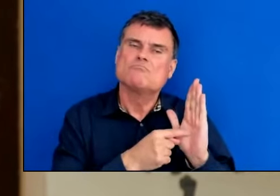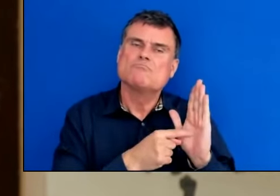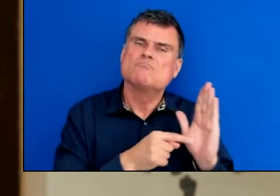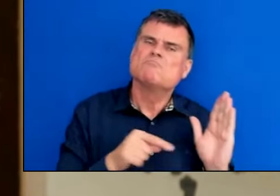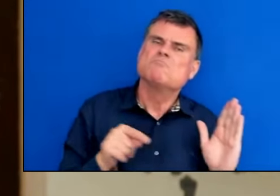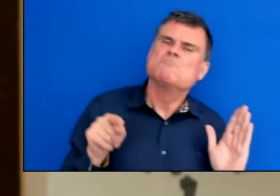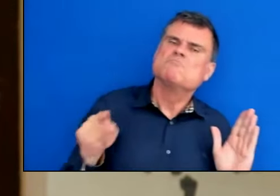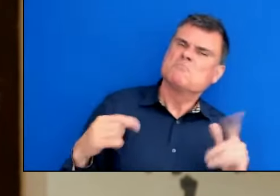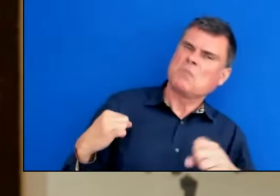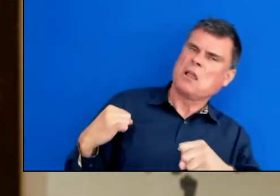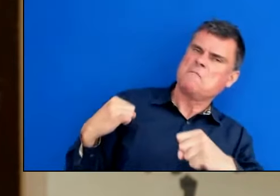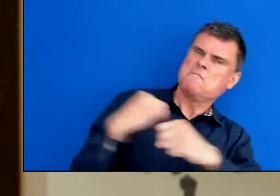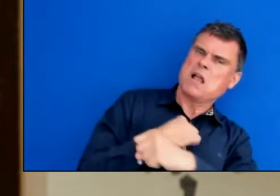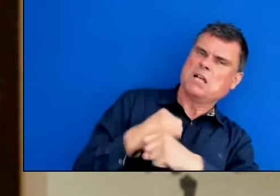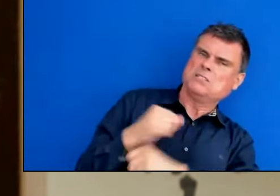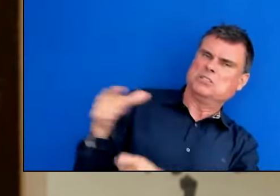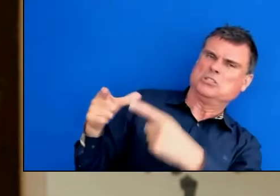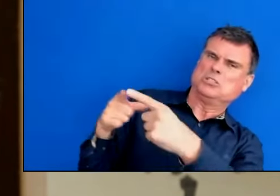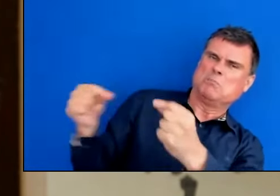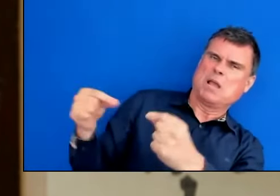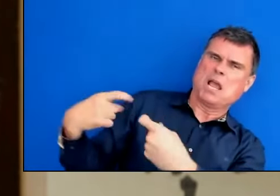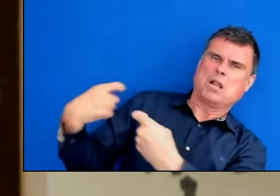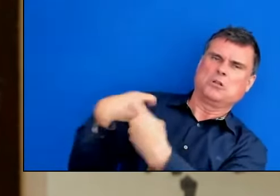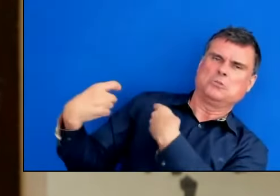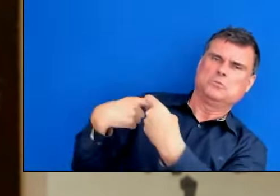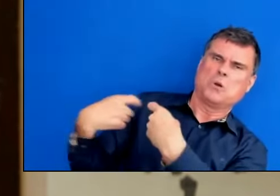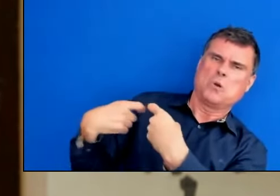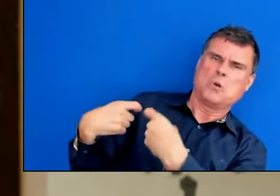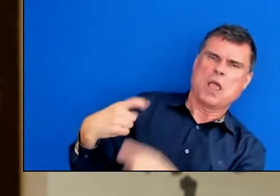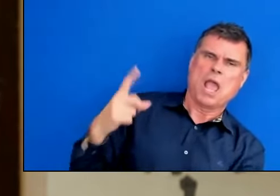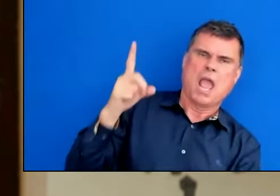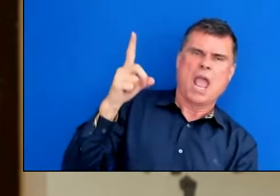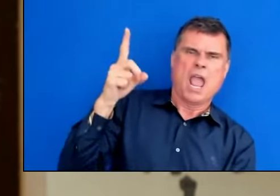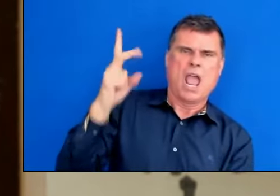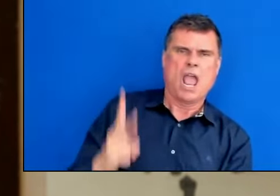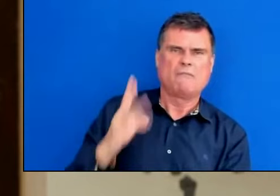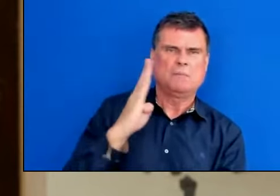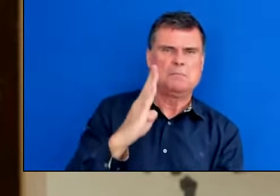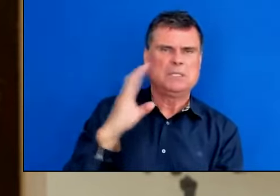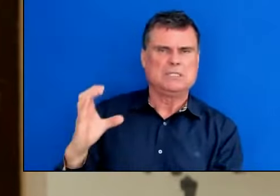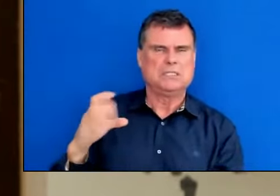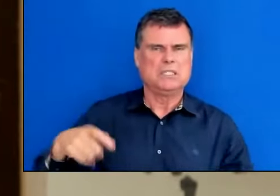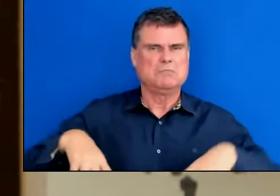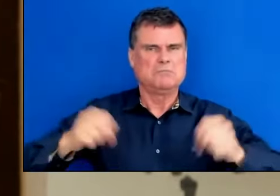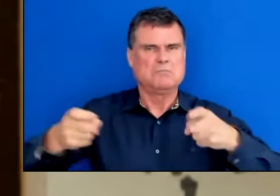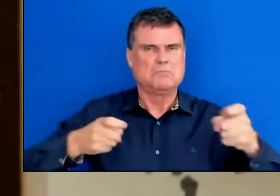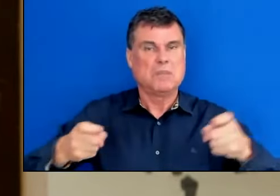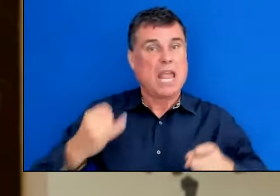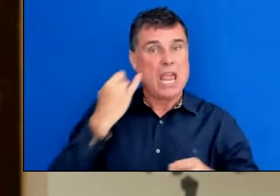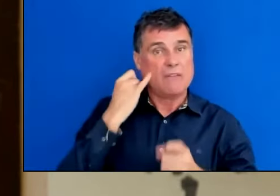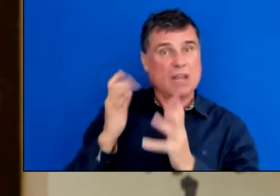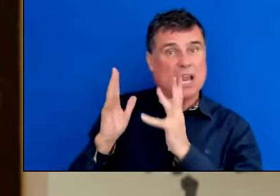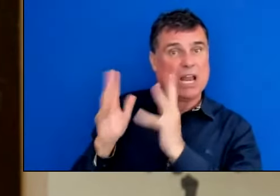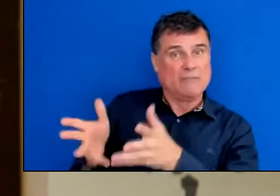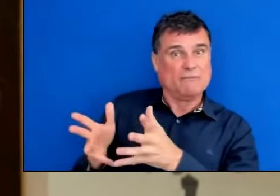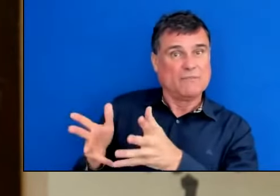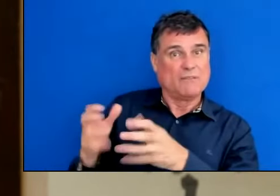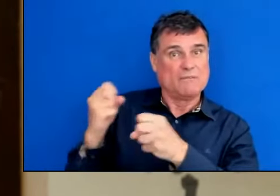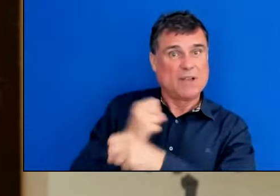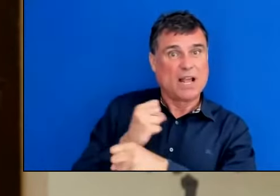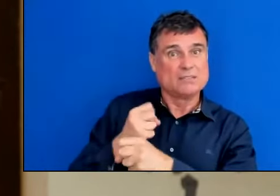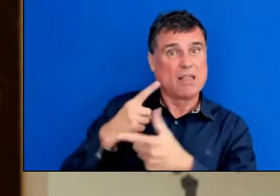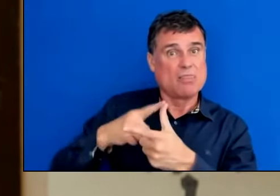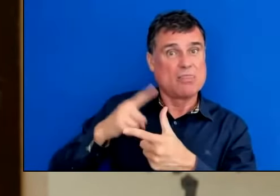Is it better to fight now when Japan controls only one half of British Columbia, or leave the